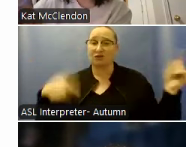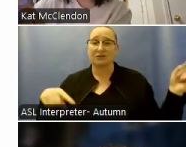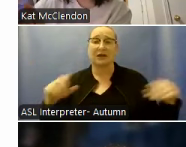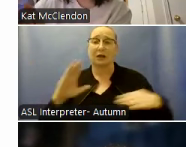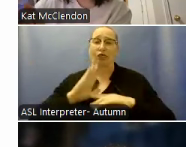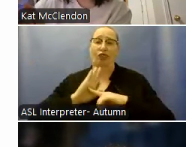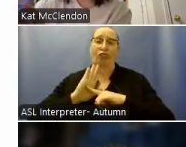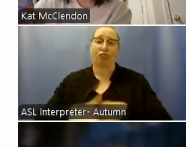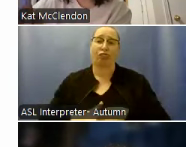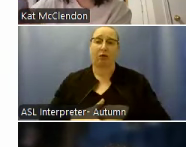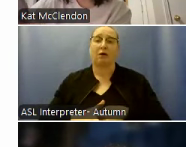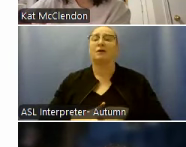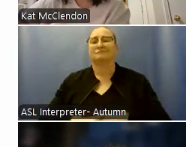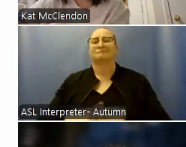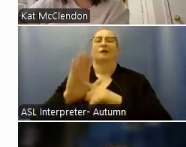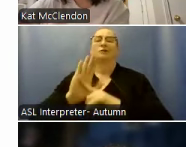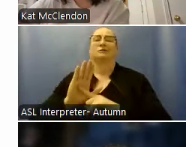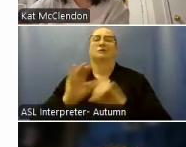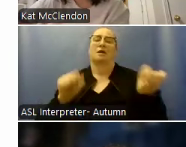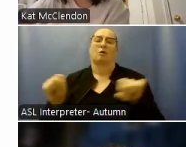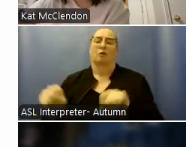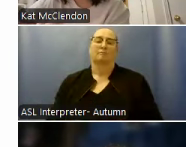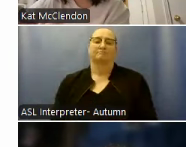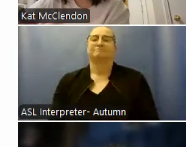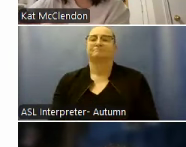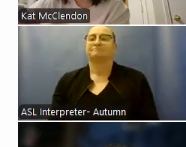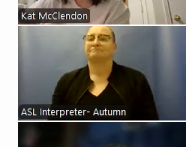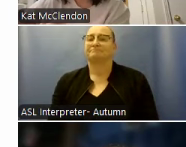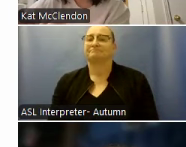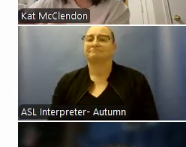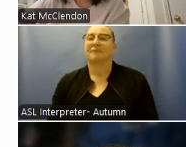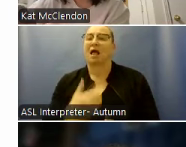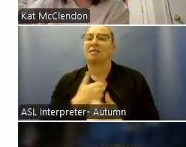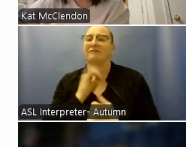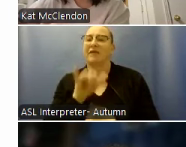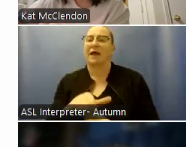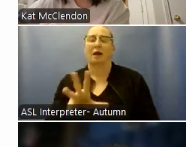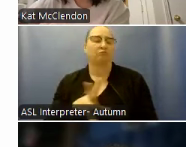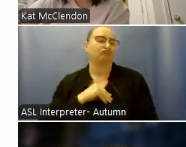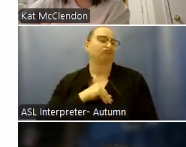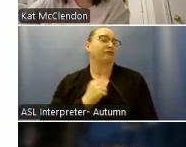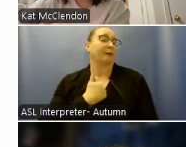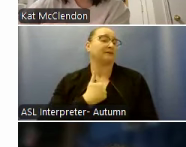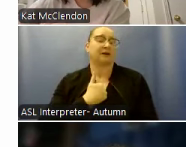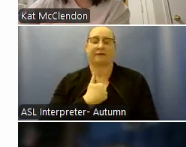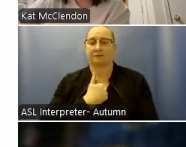are capable of all things. Thank you. I love that. I'm going to take that for myself.